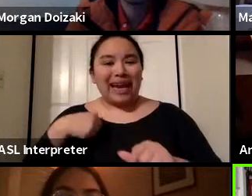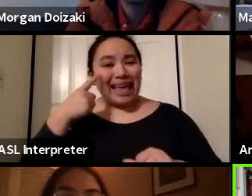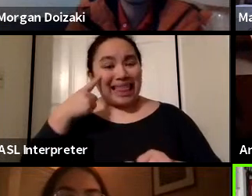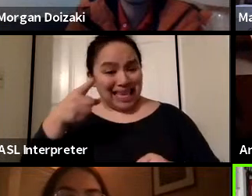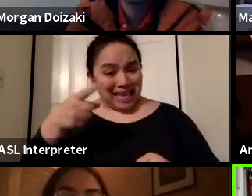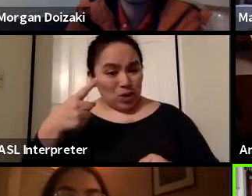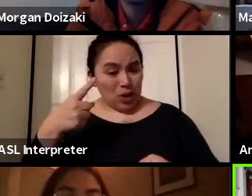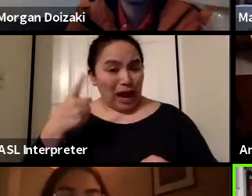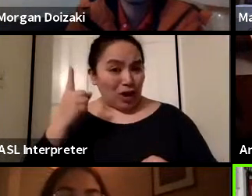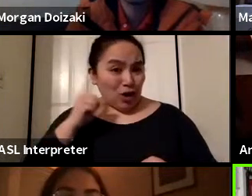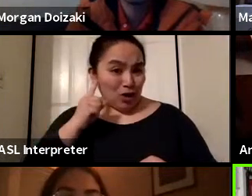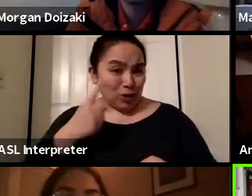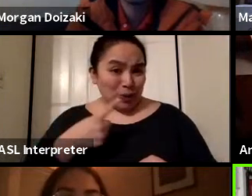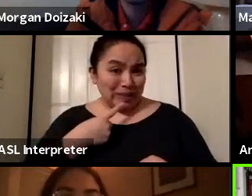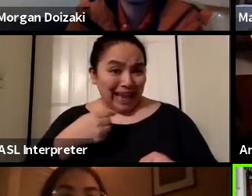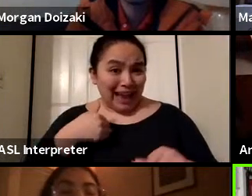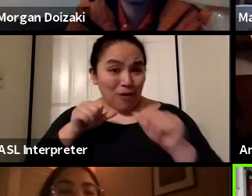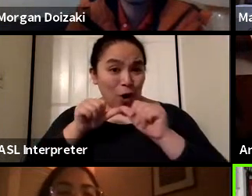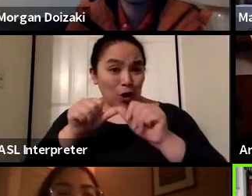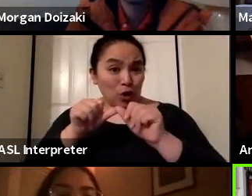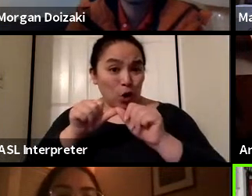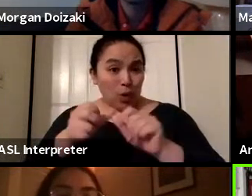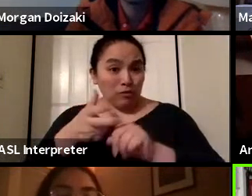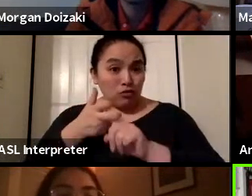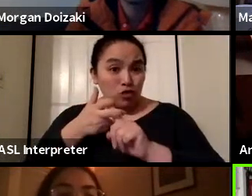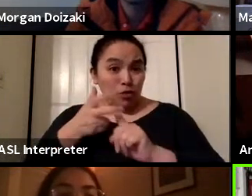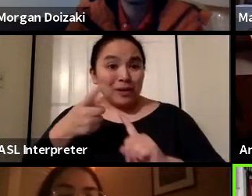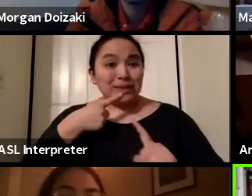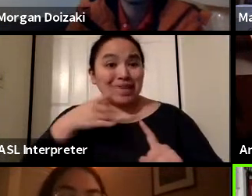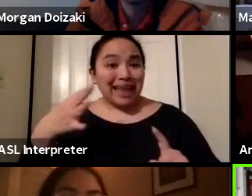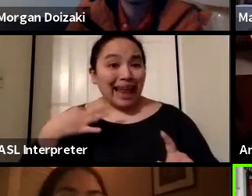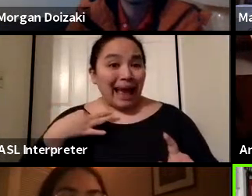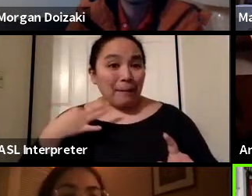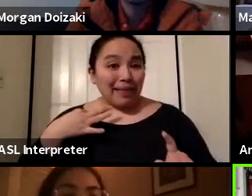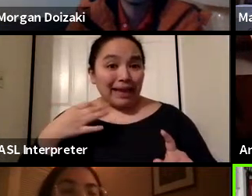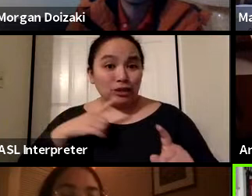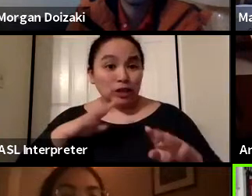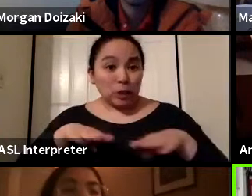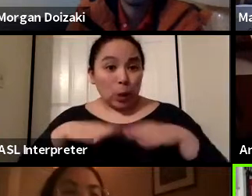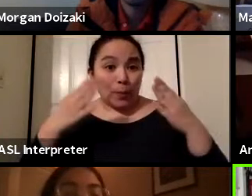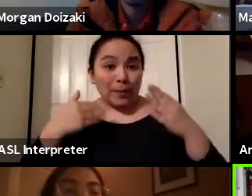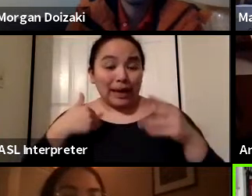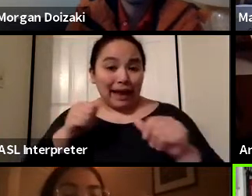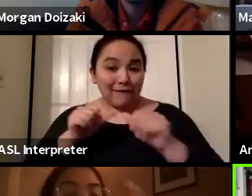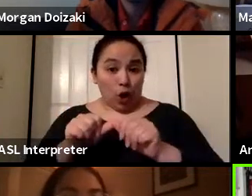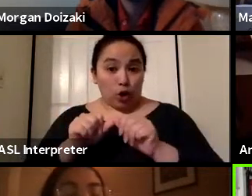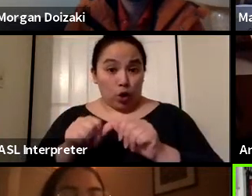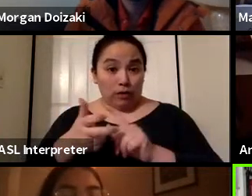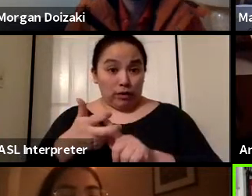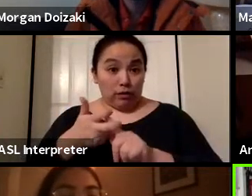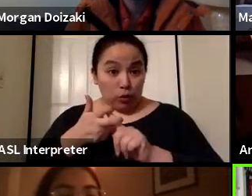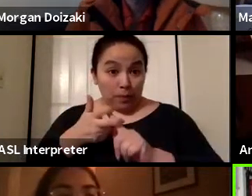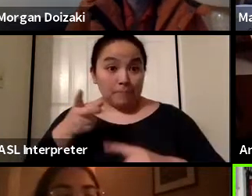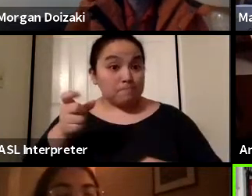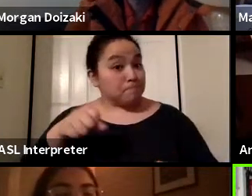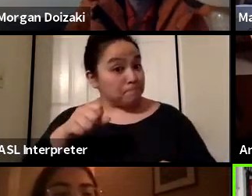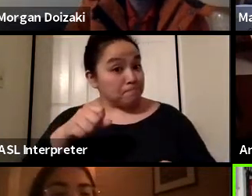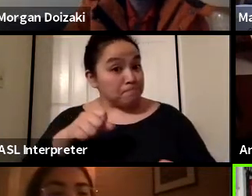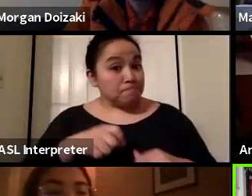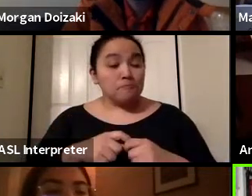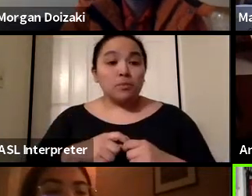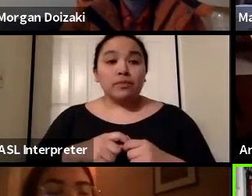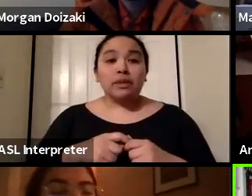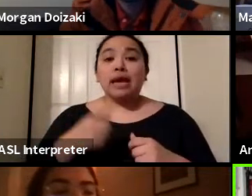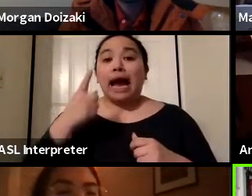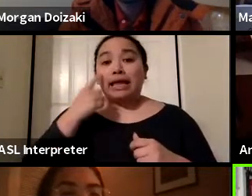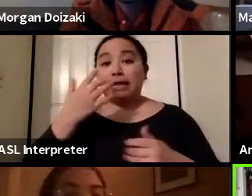was ongoing recruitment. You said the application is open and there's ongoing recruitment. So I think this